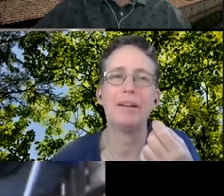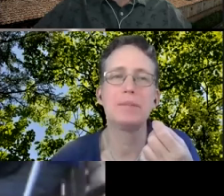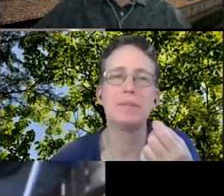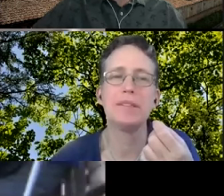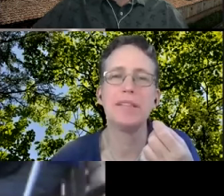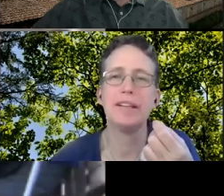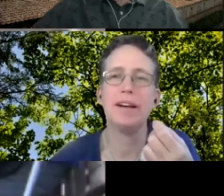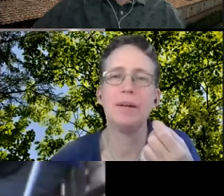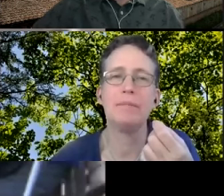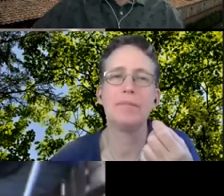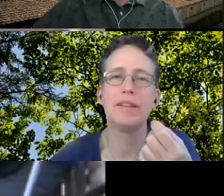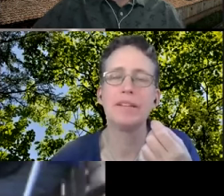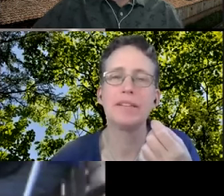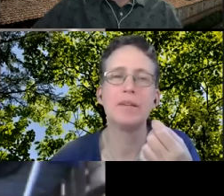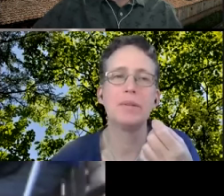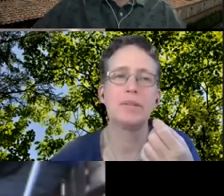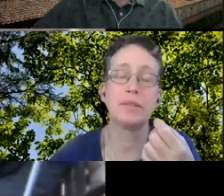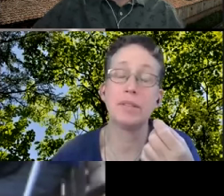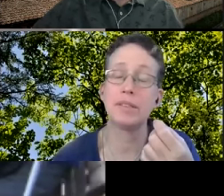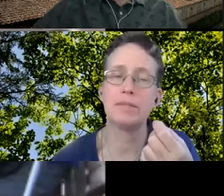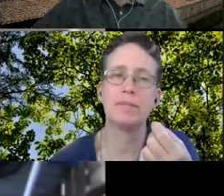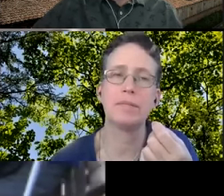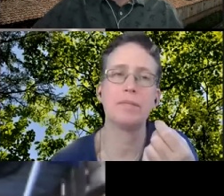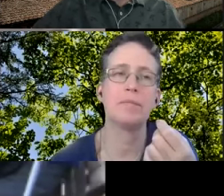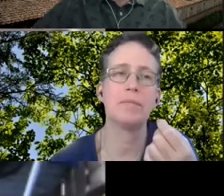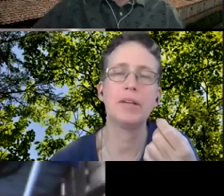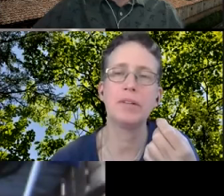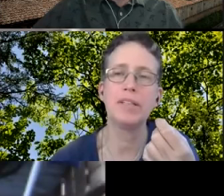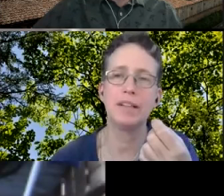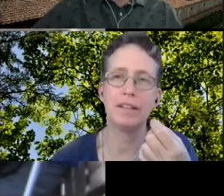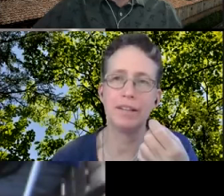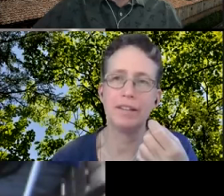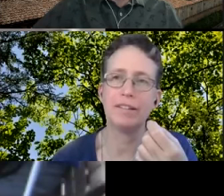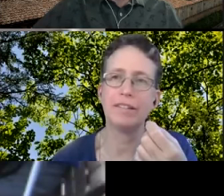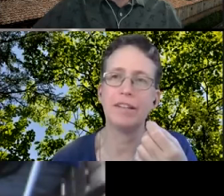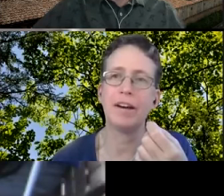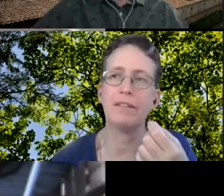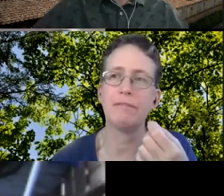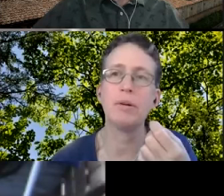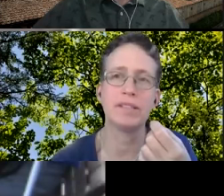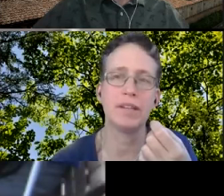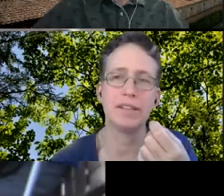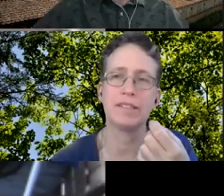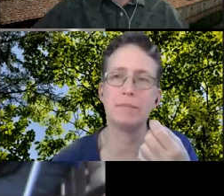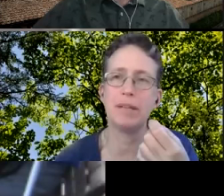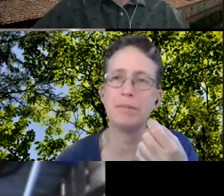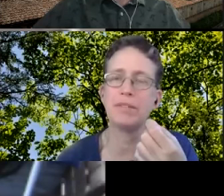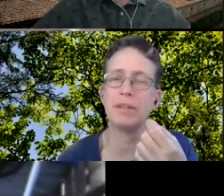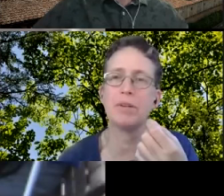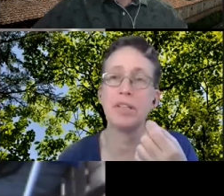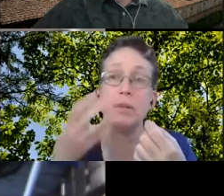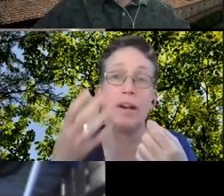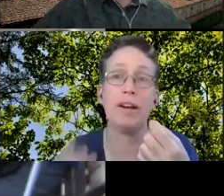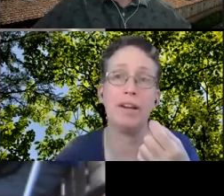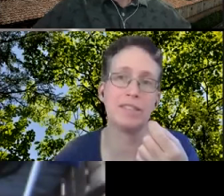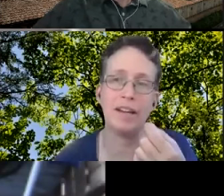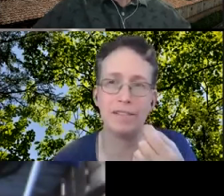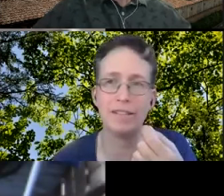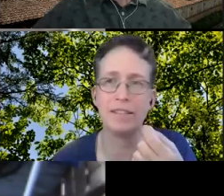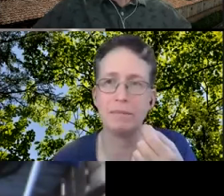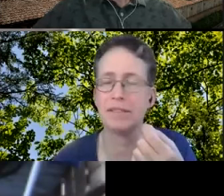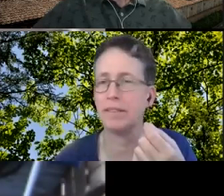Yeah, absolutely. So there's increasing focused on this. This has become sort of an emerging new area